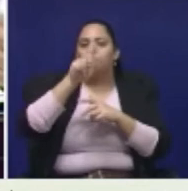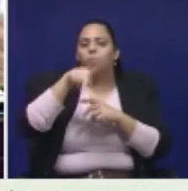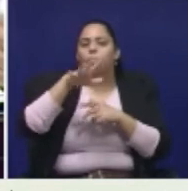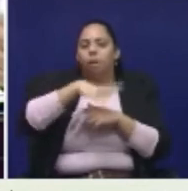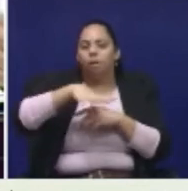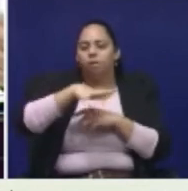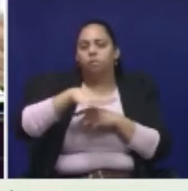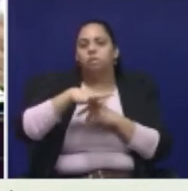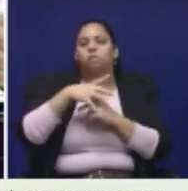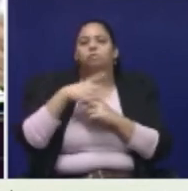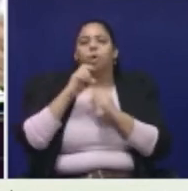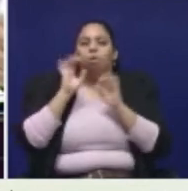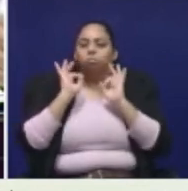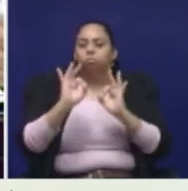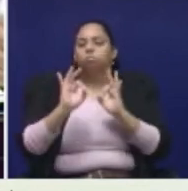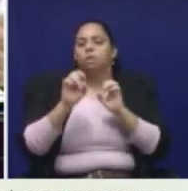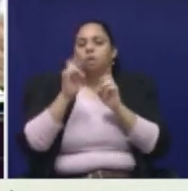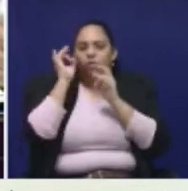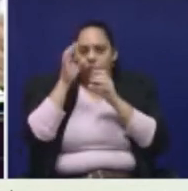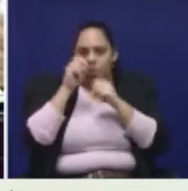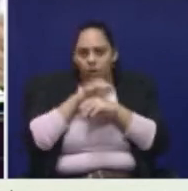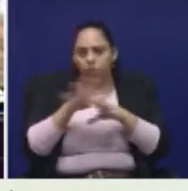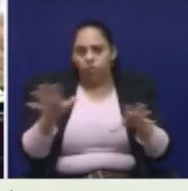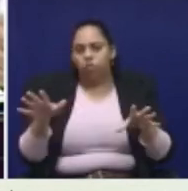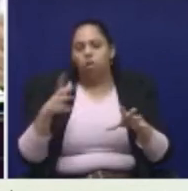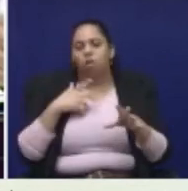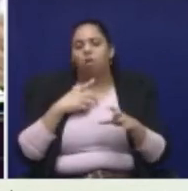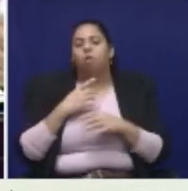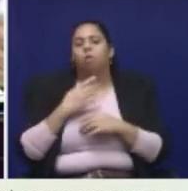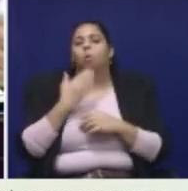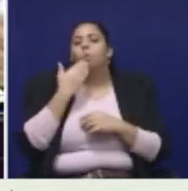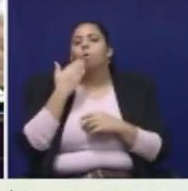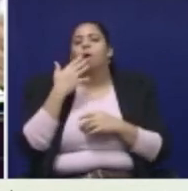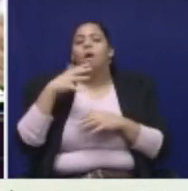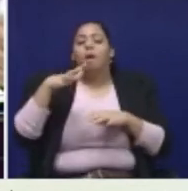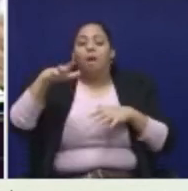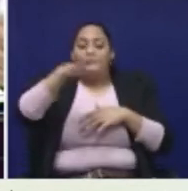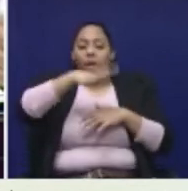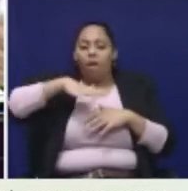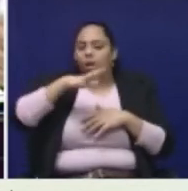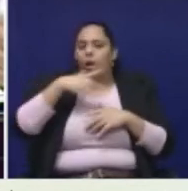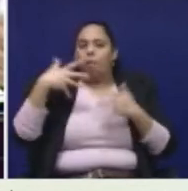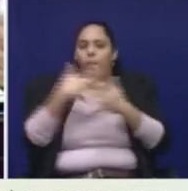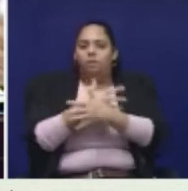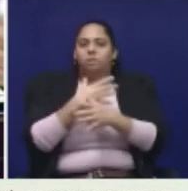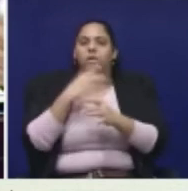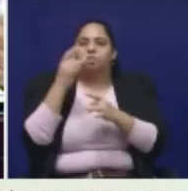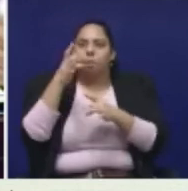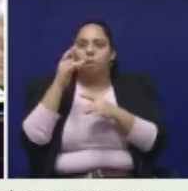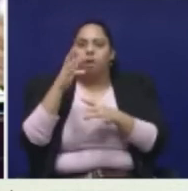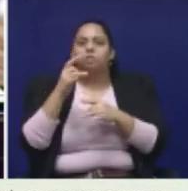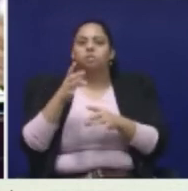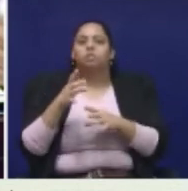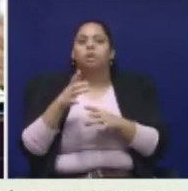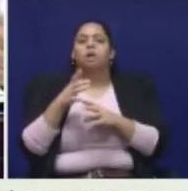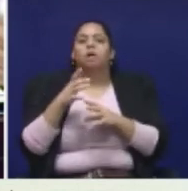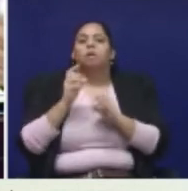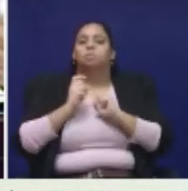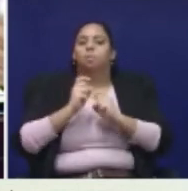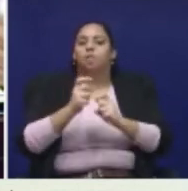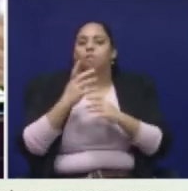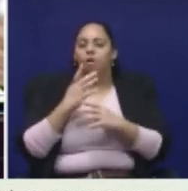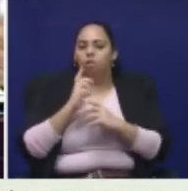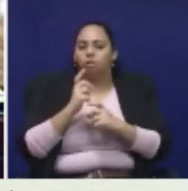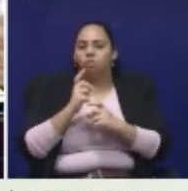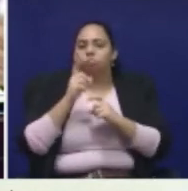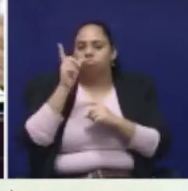extending accurate information to those often overlooked. In an era where misinformation spreads faster than facts,